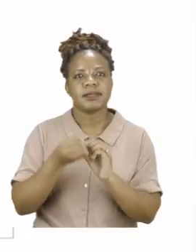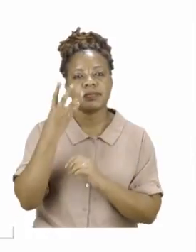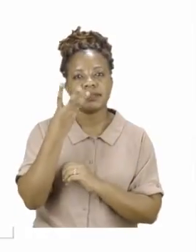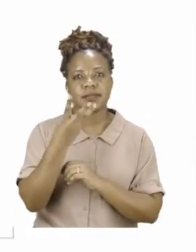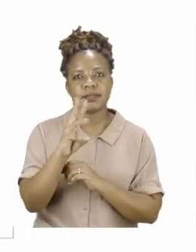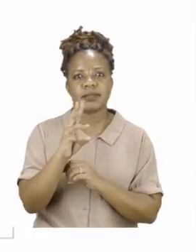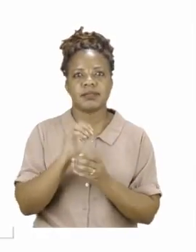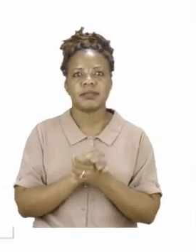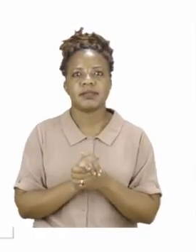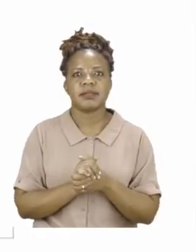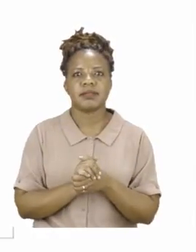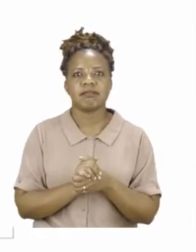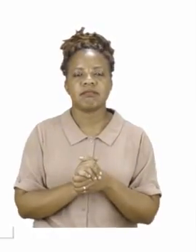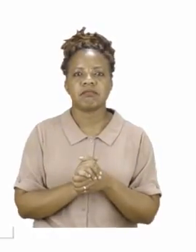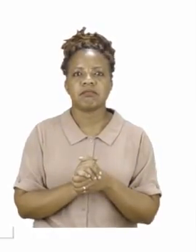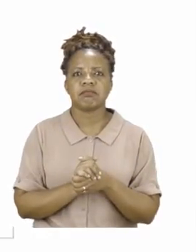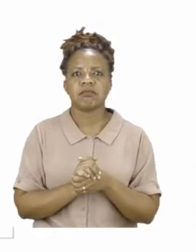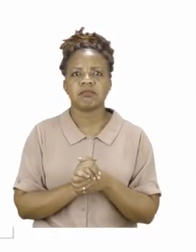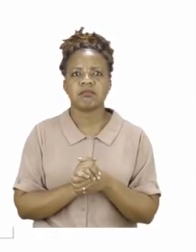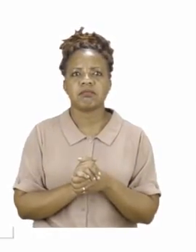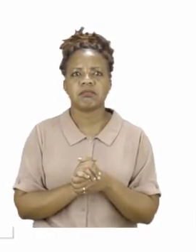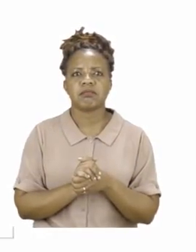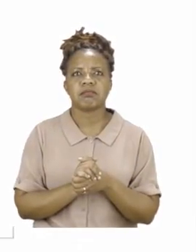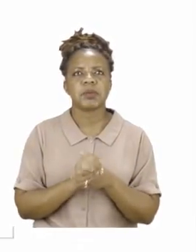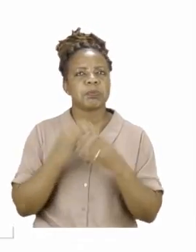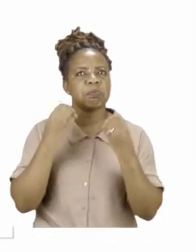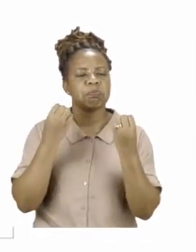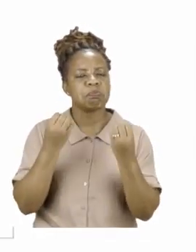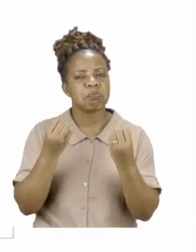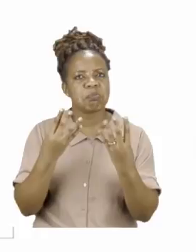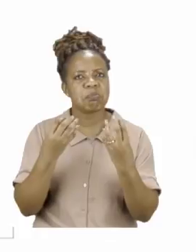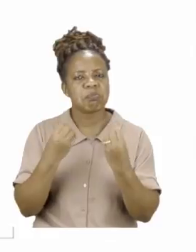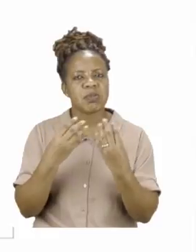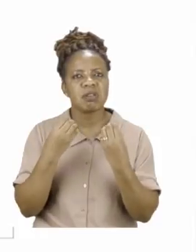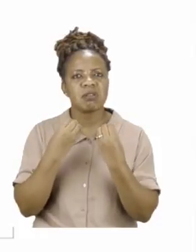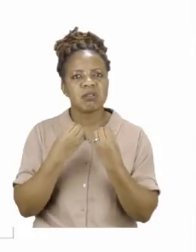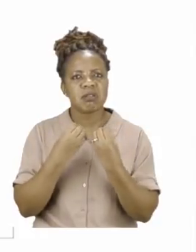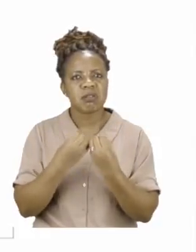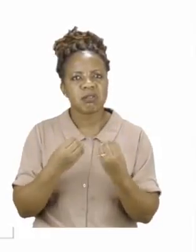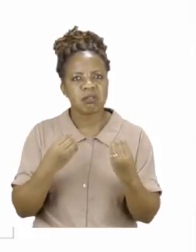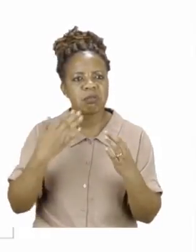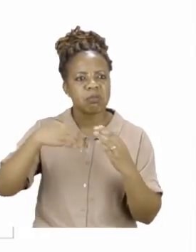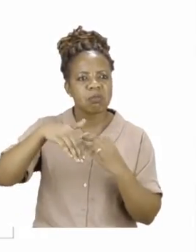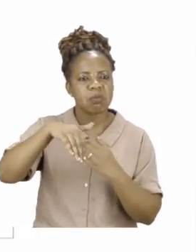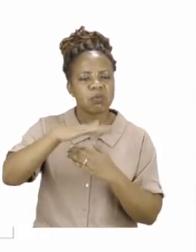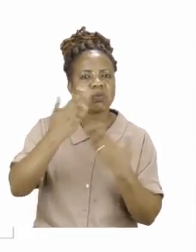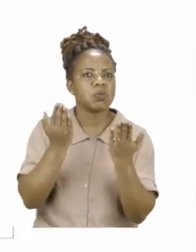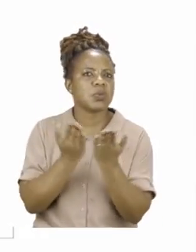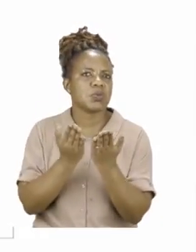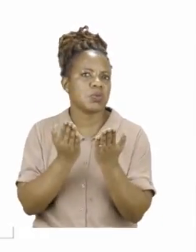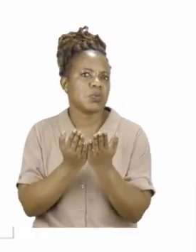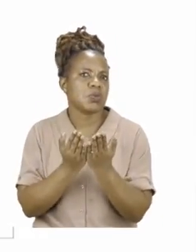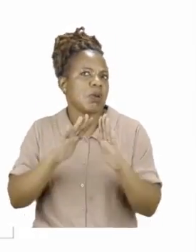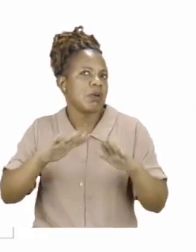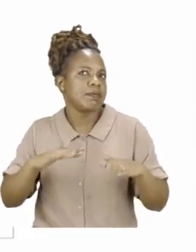most of the children come to school that day? Now for that one, you need to look at